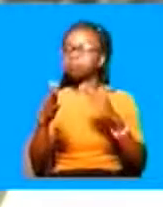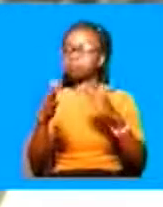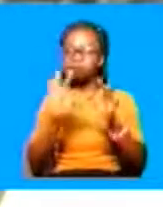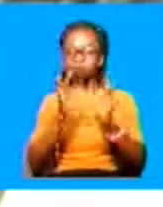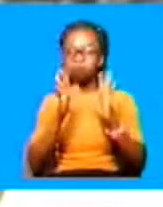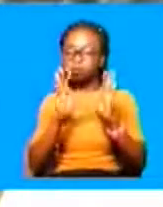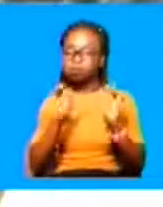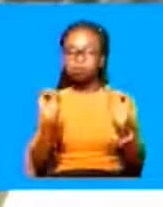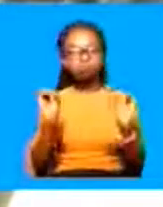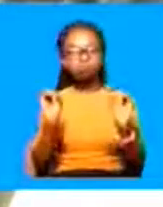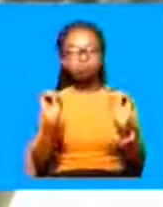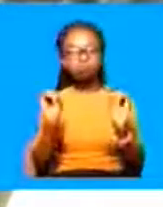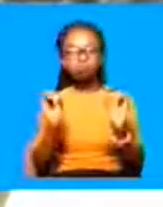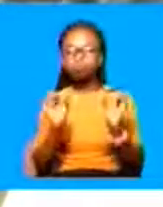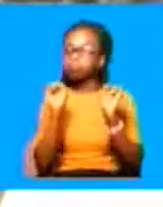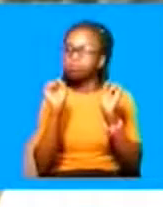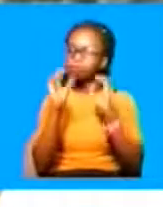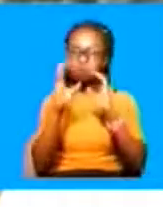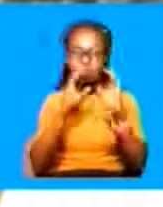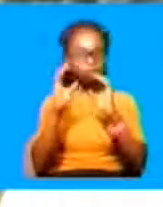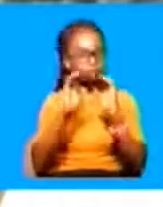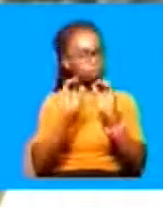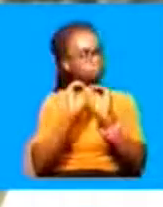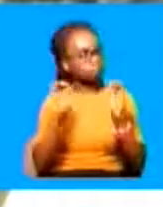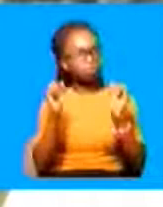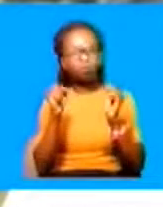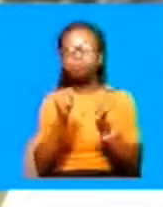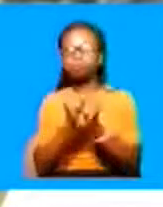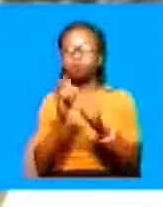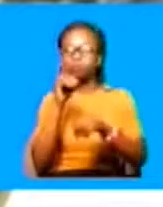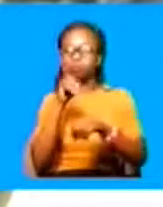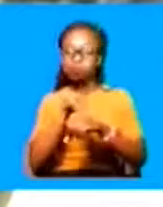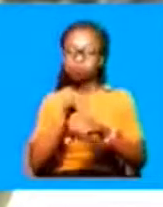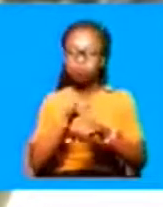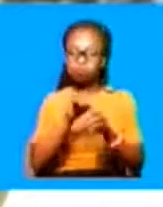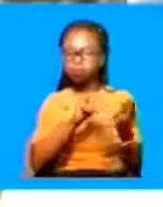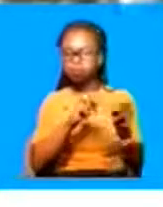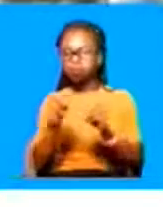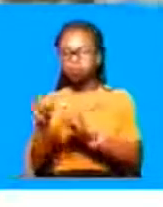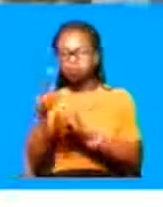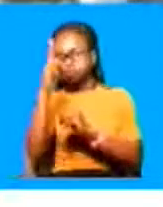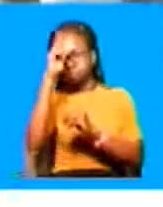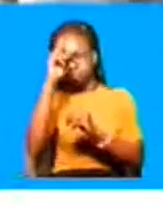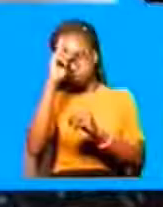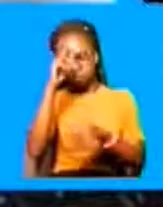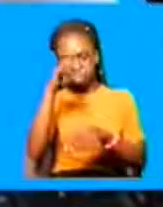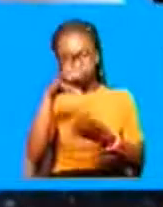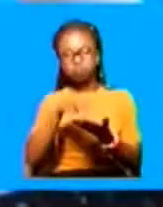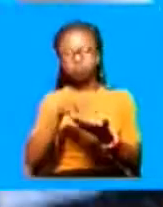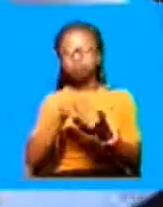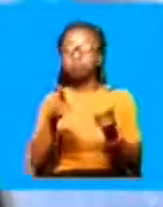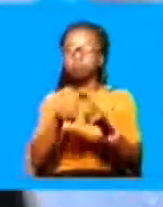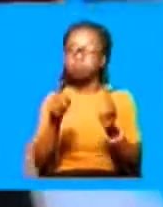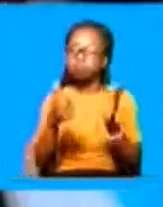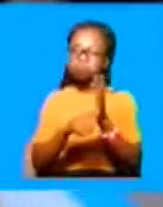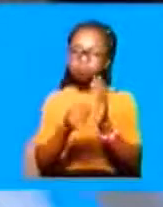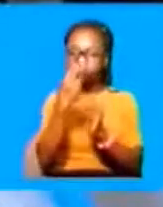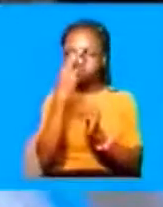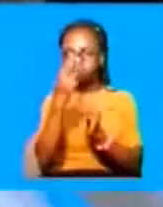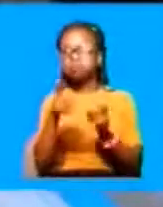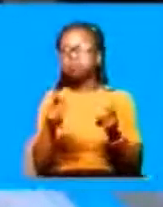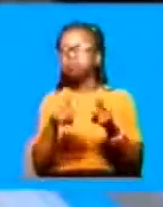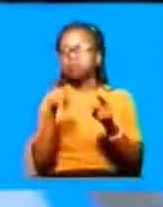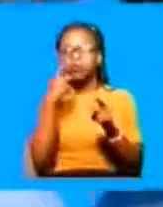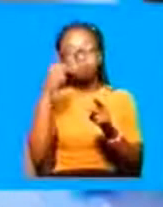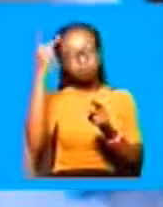interpreter, you cannot communicate with the doctor. When you go to the police station, it is equally the same. Kaka janyuol kata